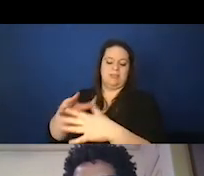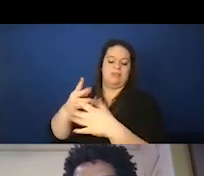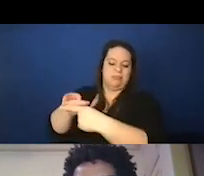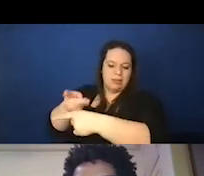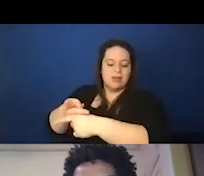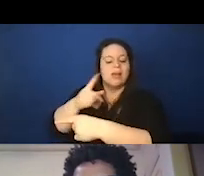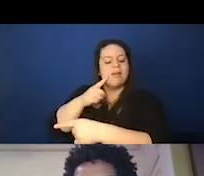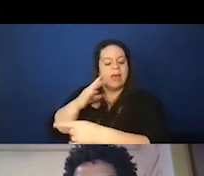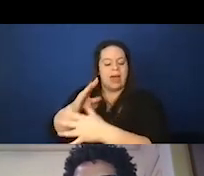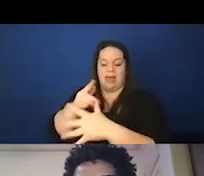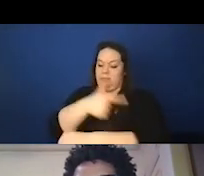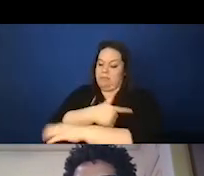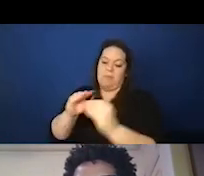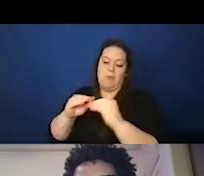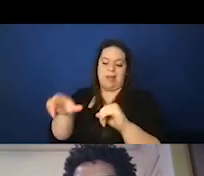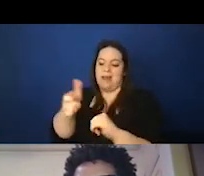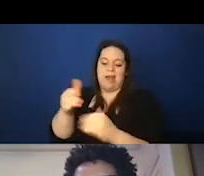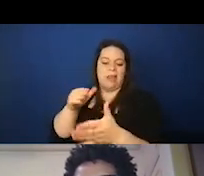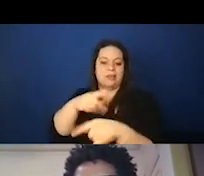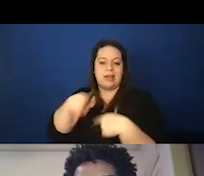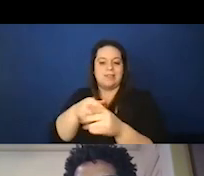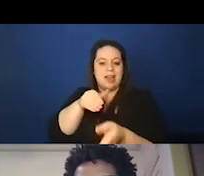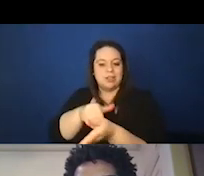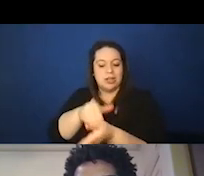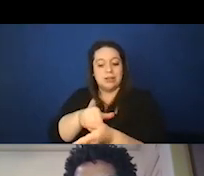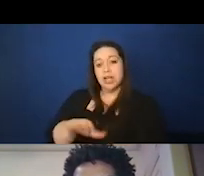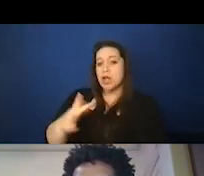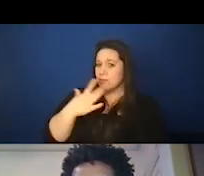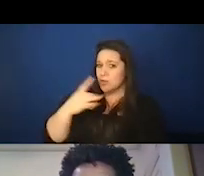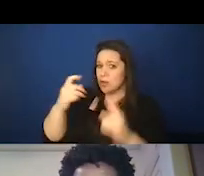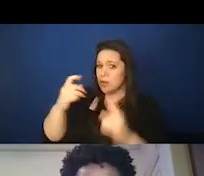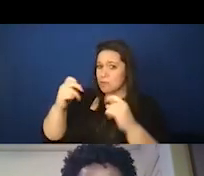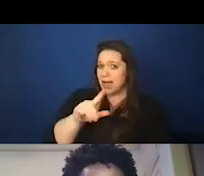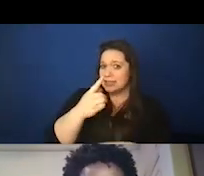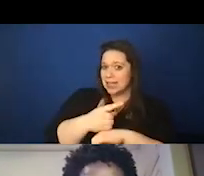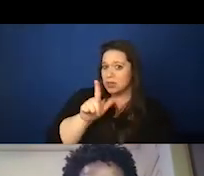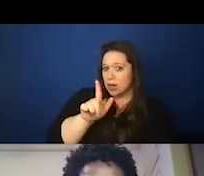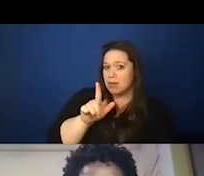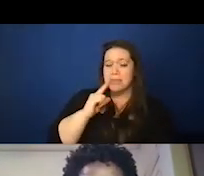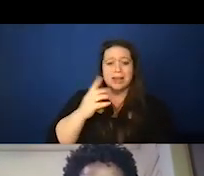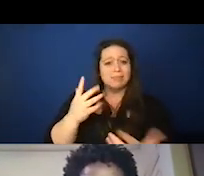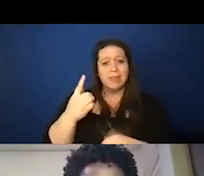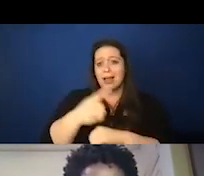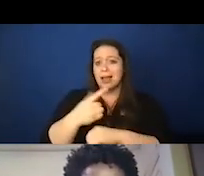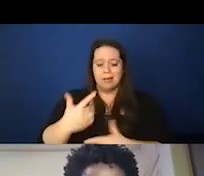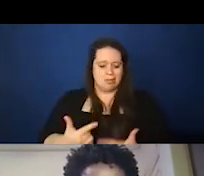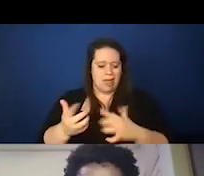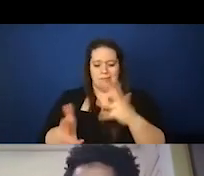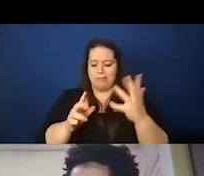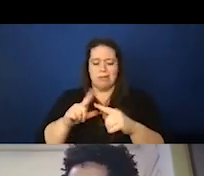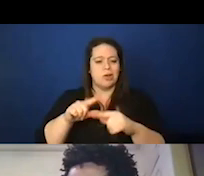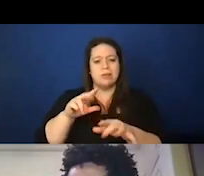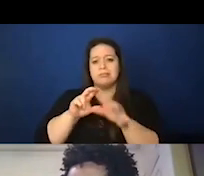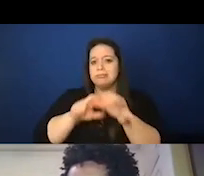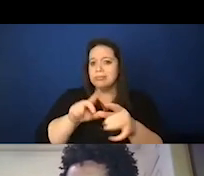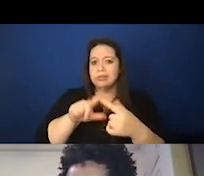come back on day 21, but if you come back day 22 because life happened, you couldn't get transportation to get to